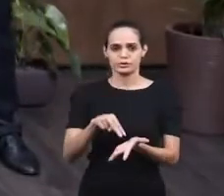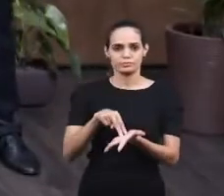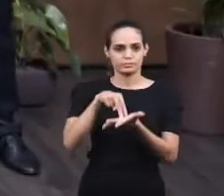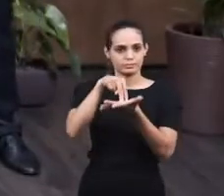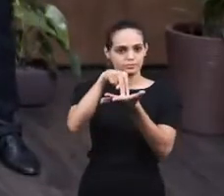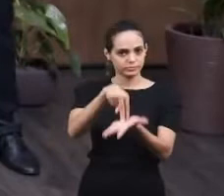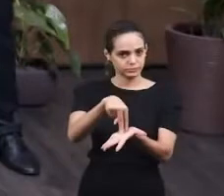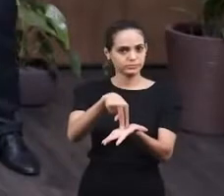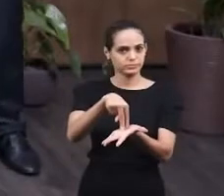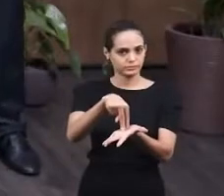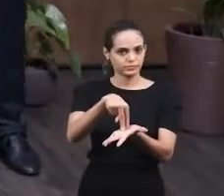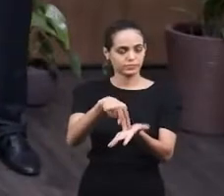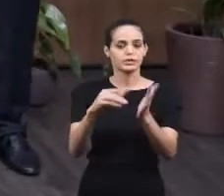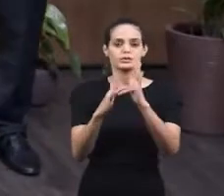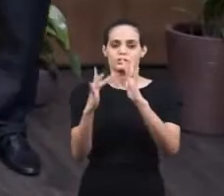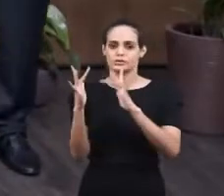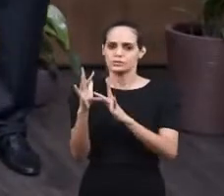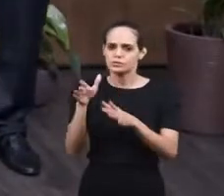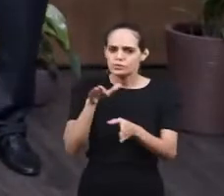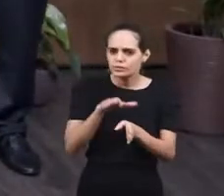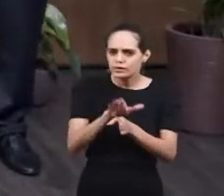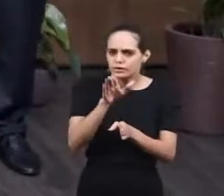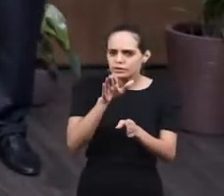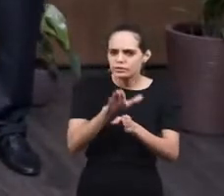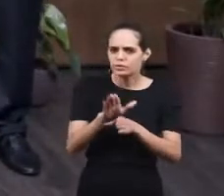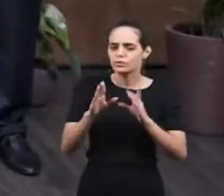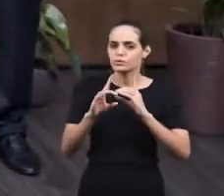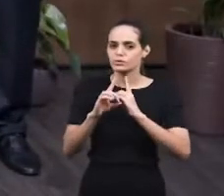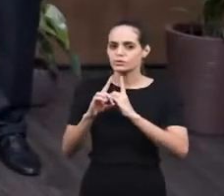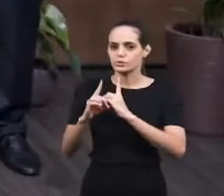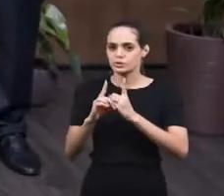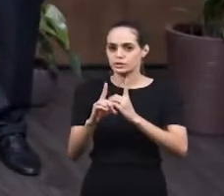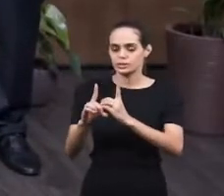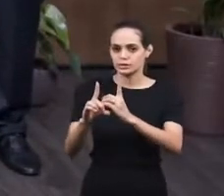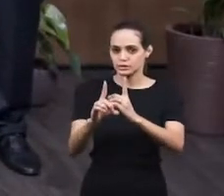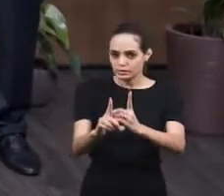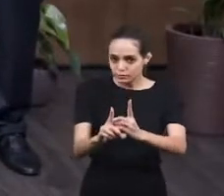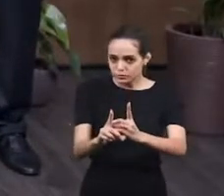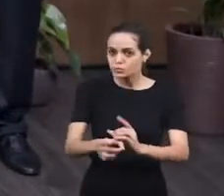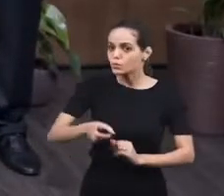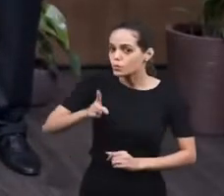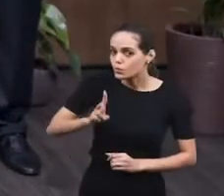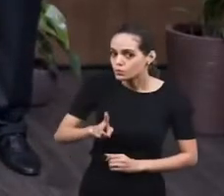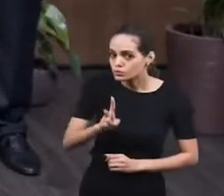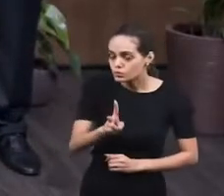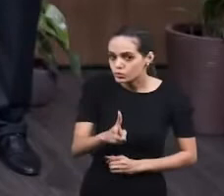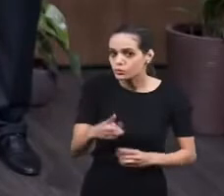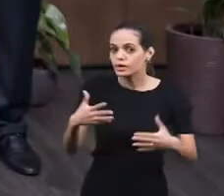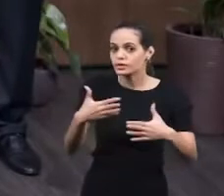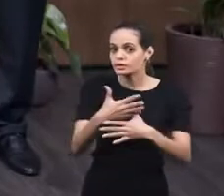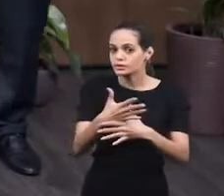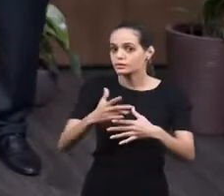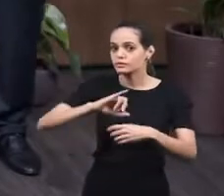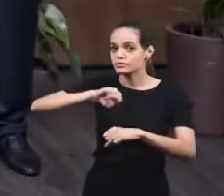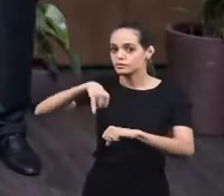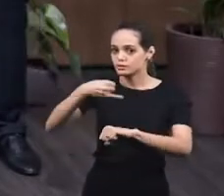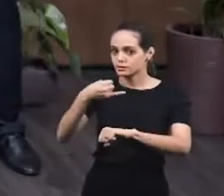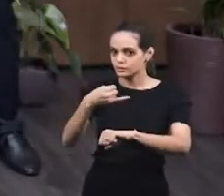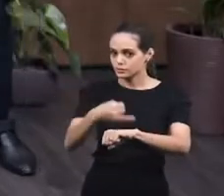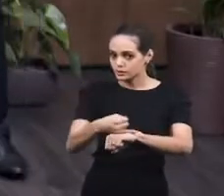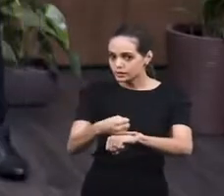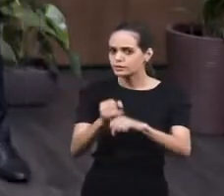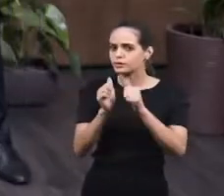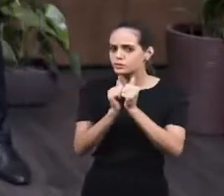Jesus, Jesus oriented the disciples that they should remain, that they should stay in